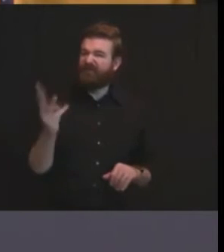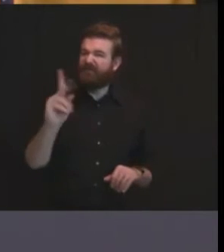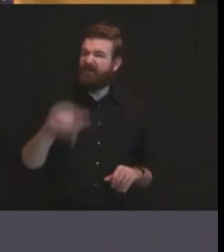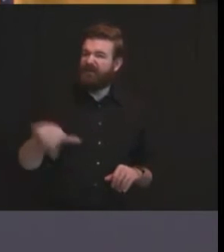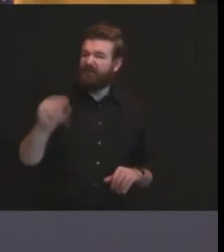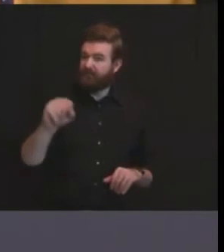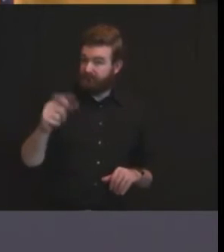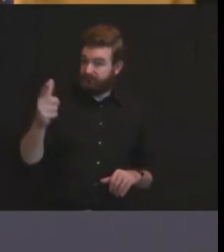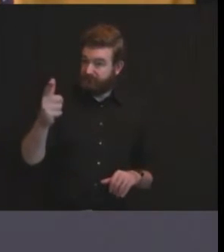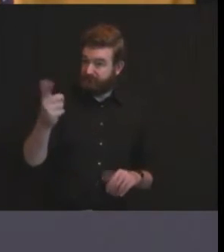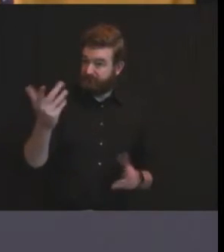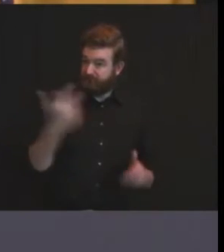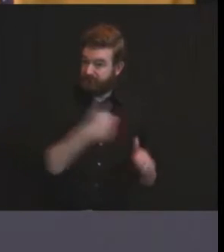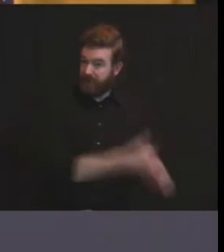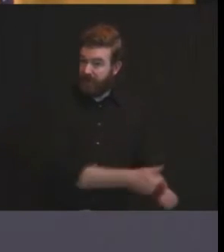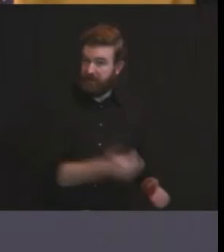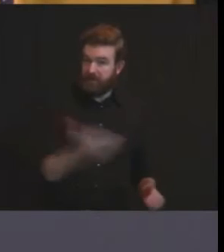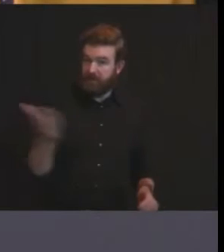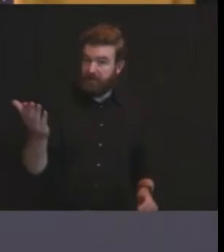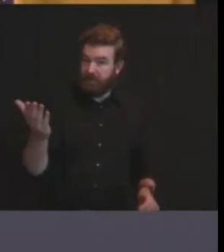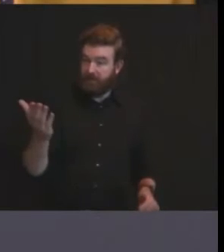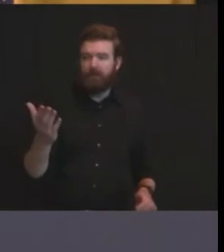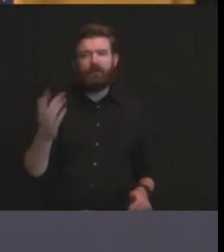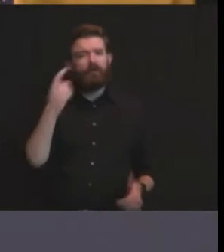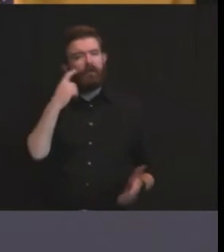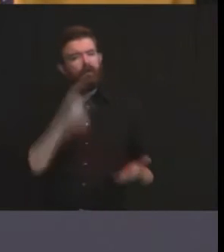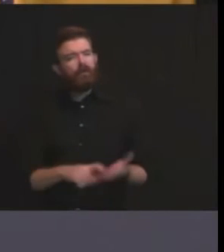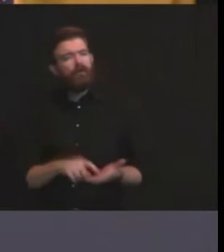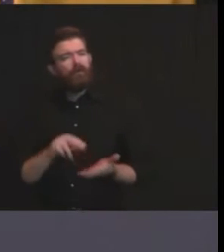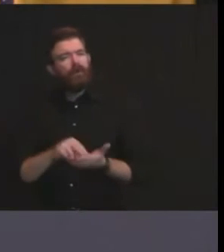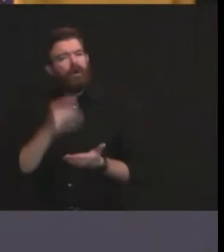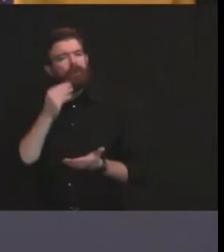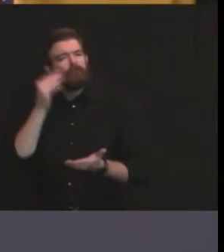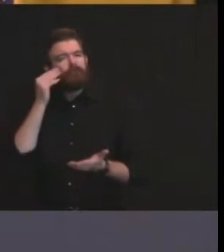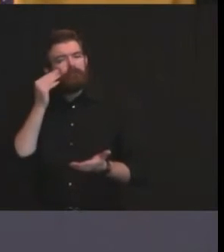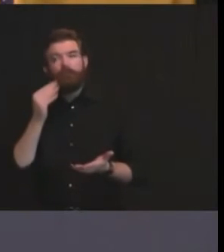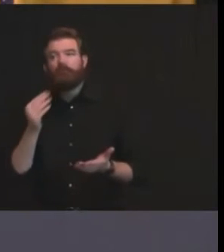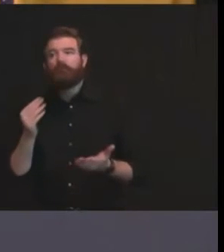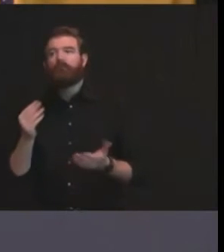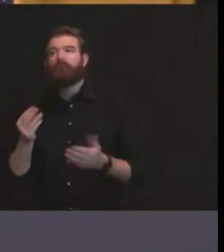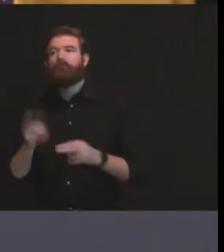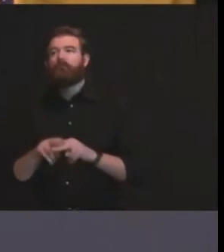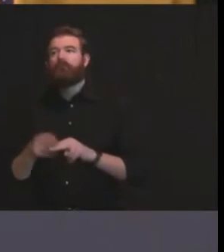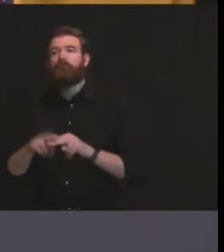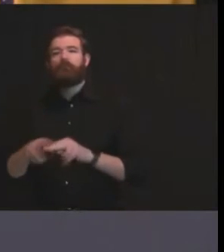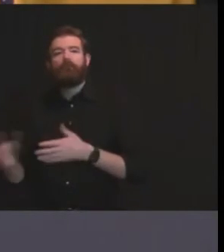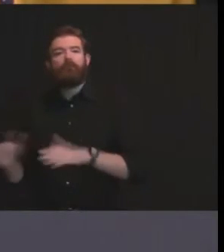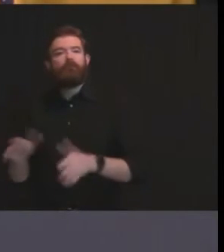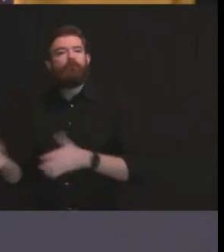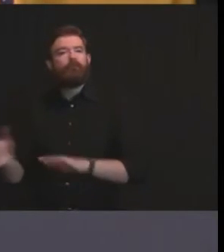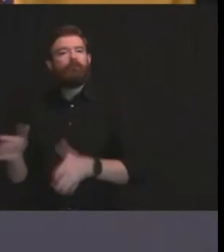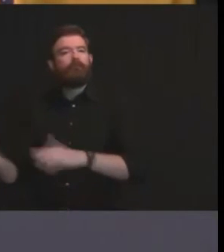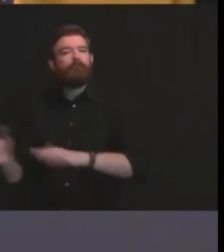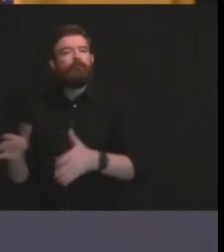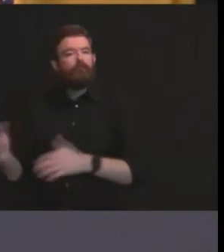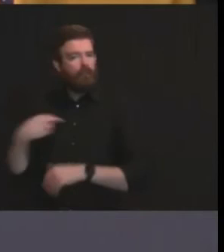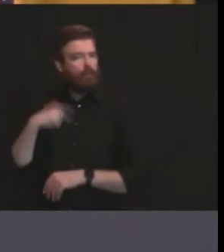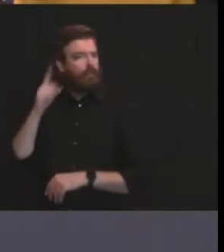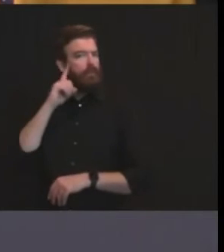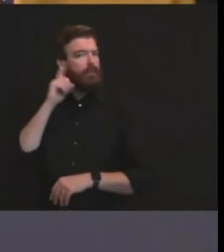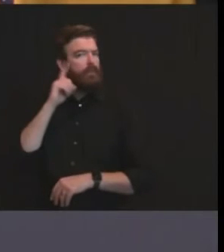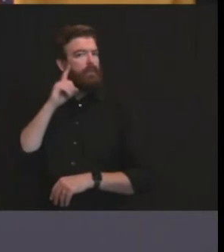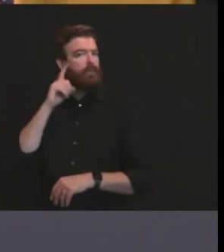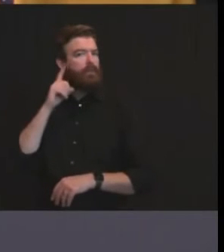nursing homes i see deaths have been rising there in recent days a little bit more than usual and we're getting reports about people waiting a long time for tests even though we have a lot of them